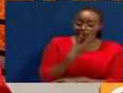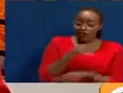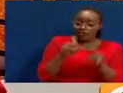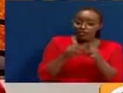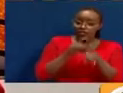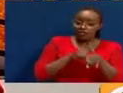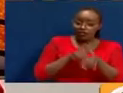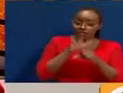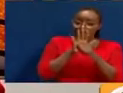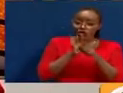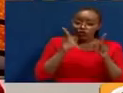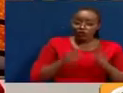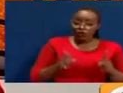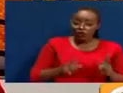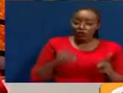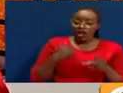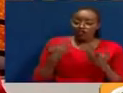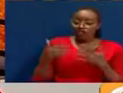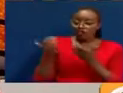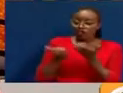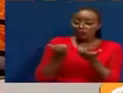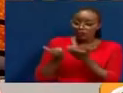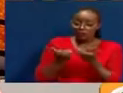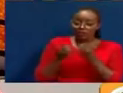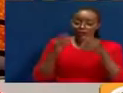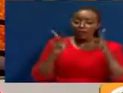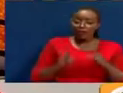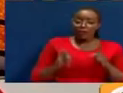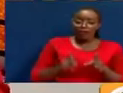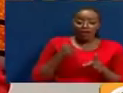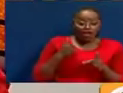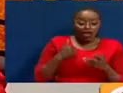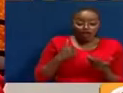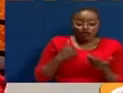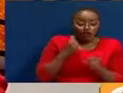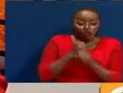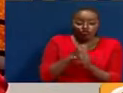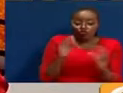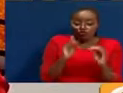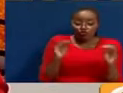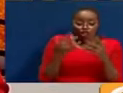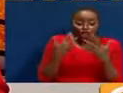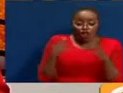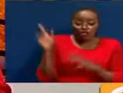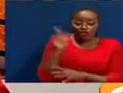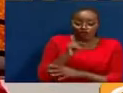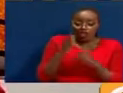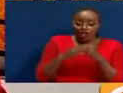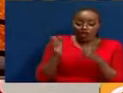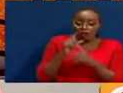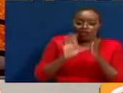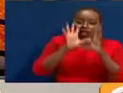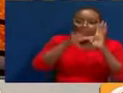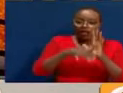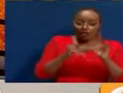time was that a lot of people had lost their businesses and that many people had been rendered jobless. 9 months later,